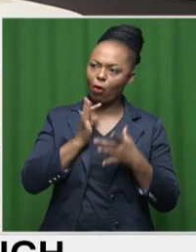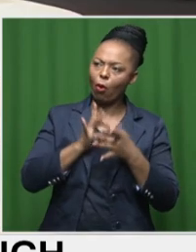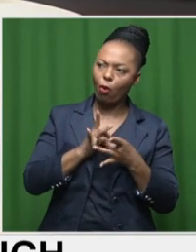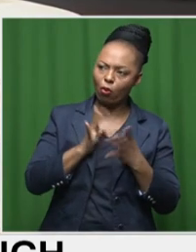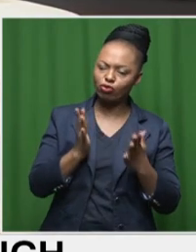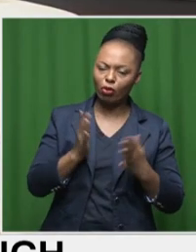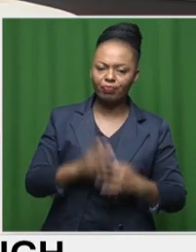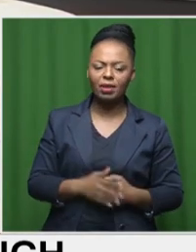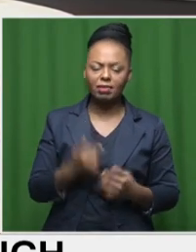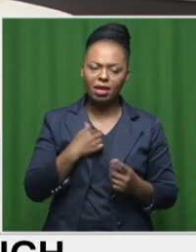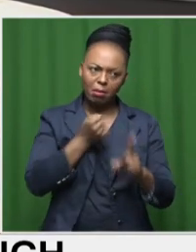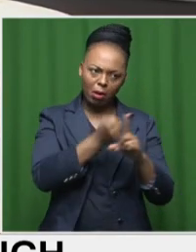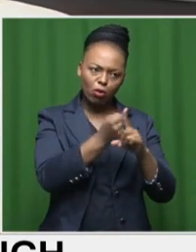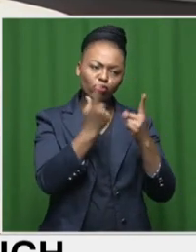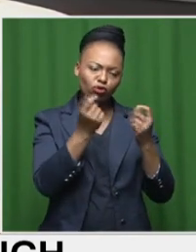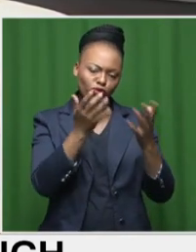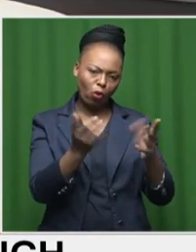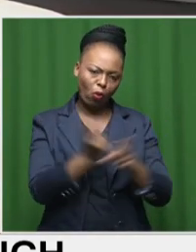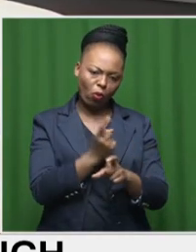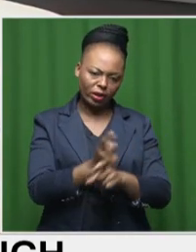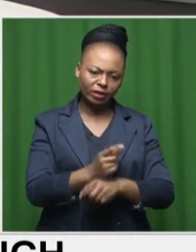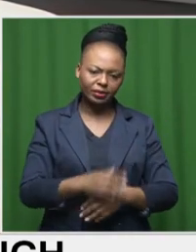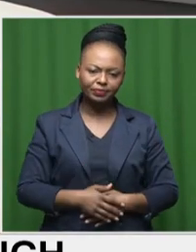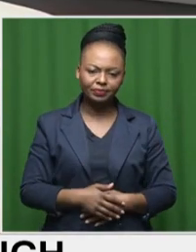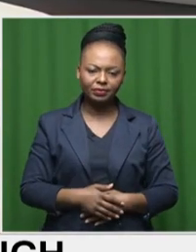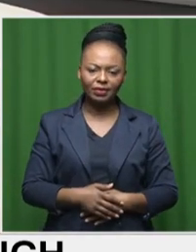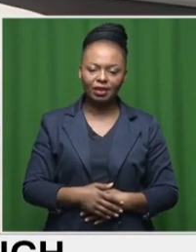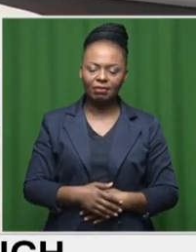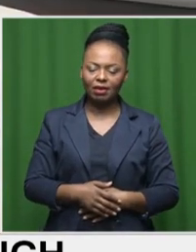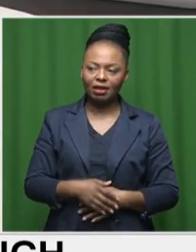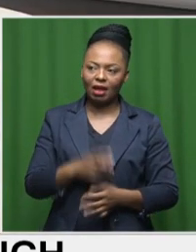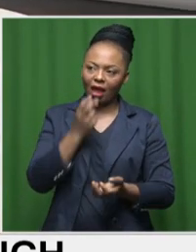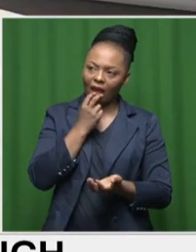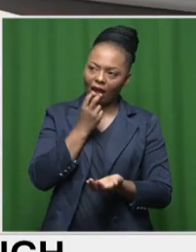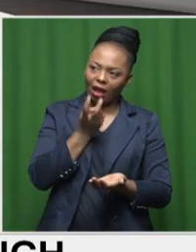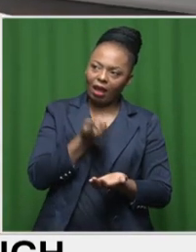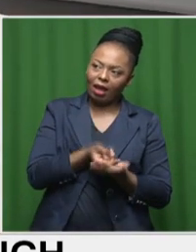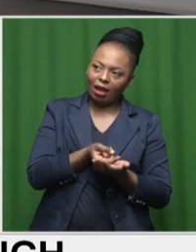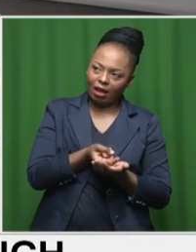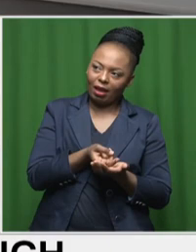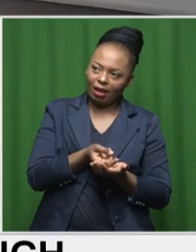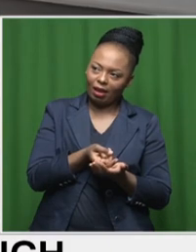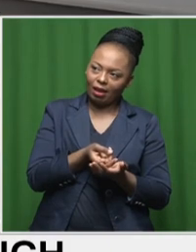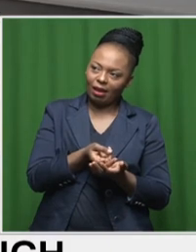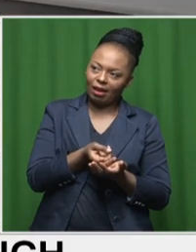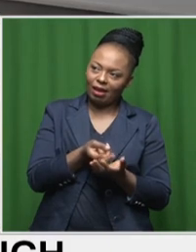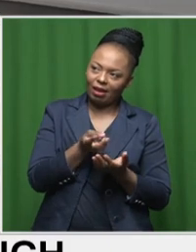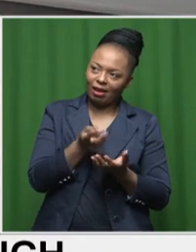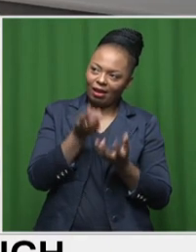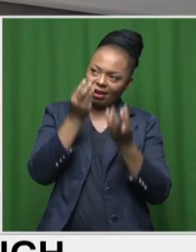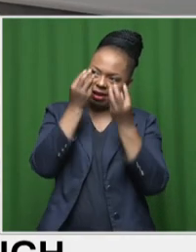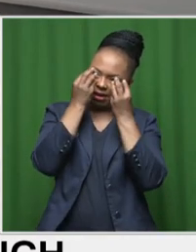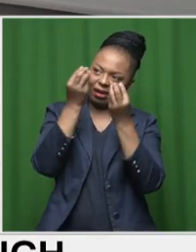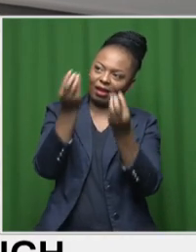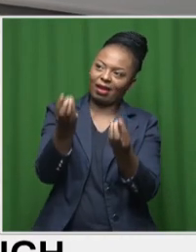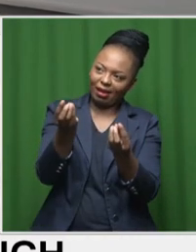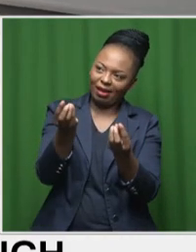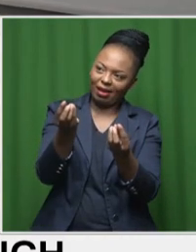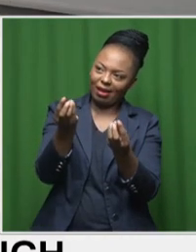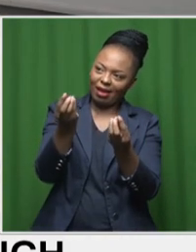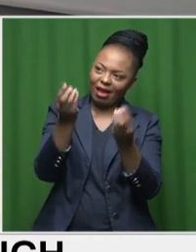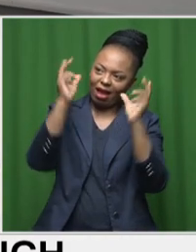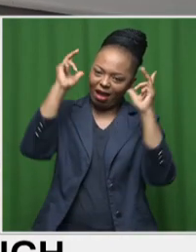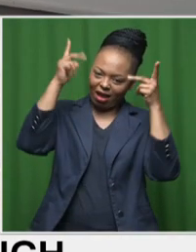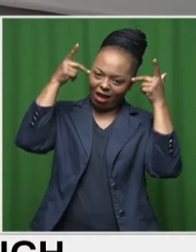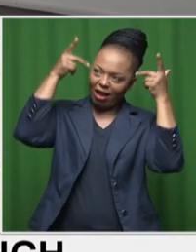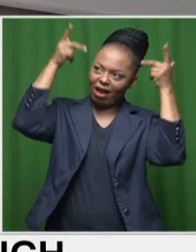know, I'm looking at you, and I'm totally mesmerized. I'm looking at the crown and the colors.